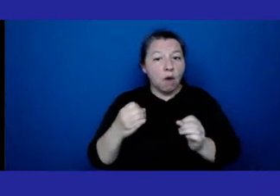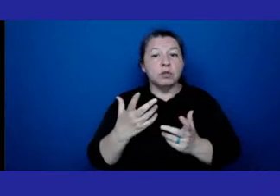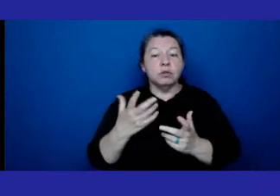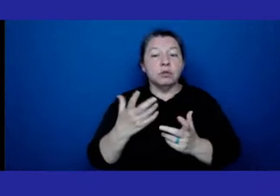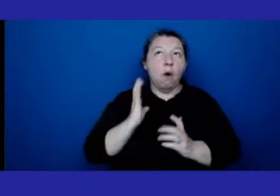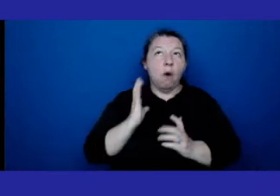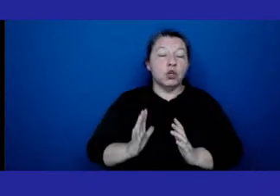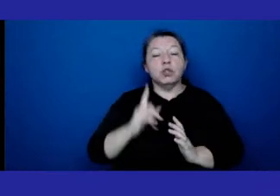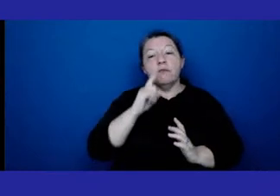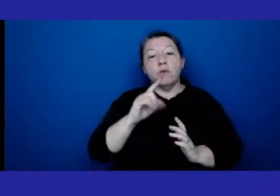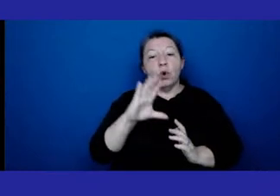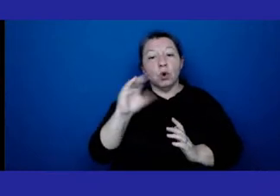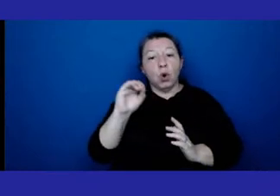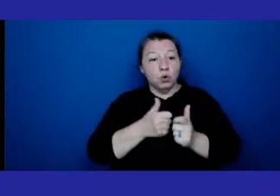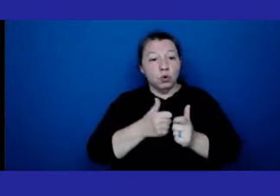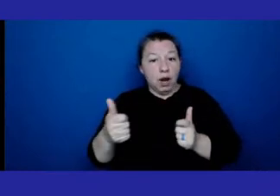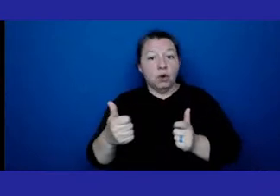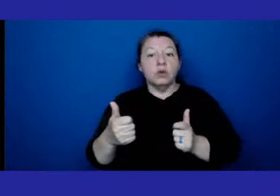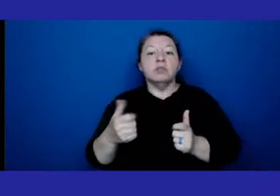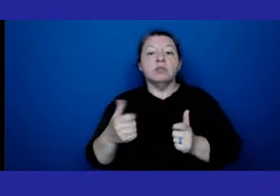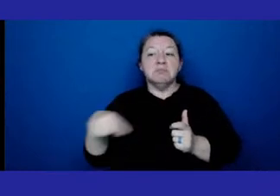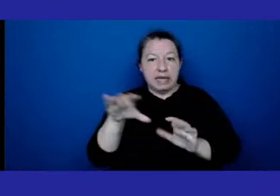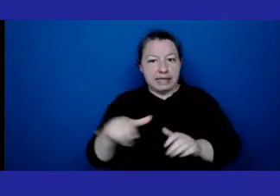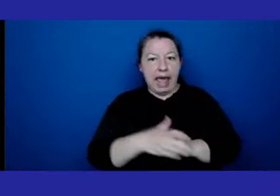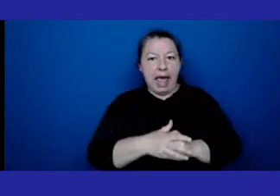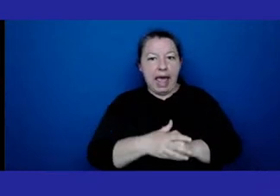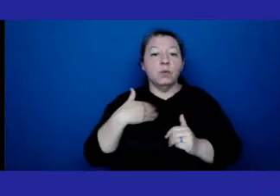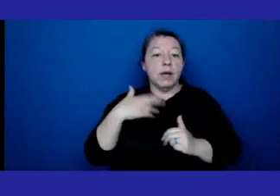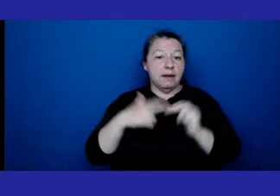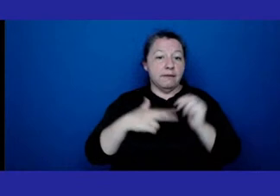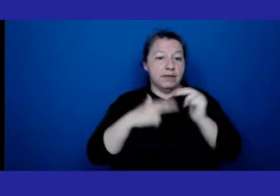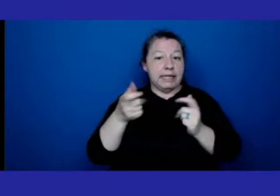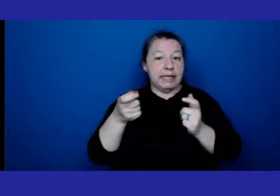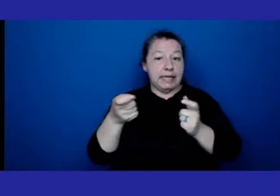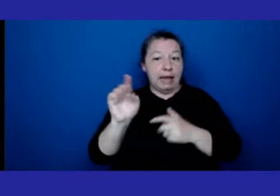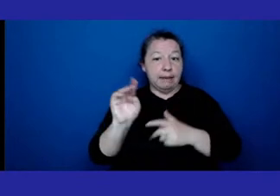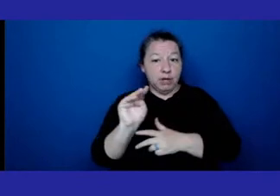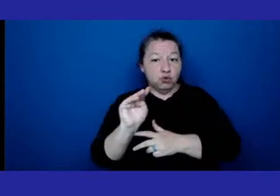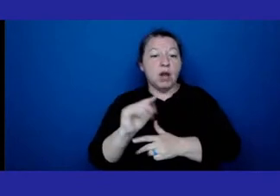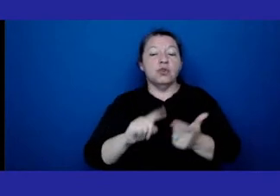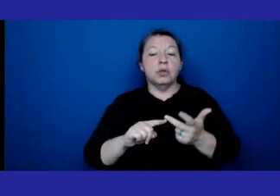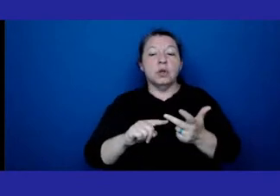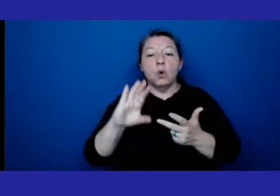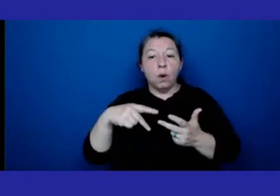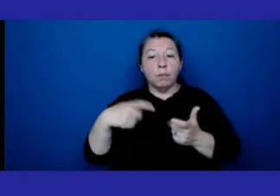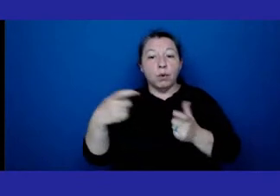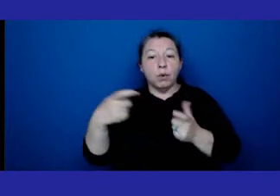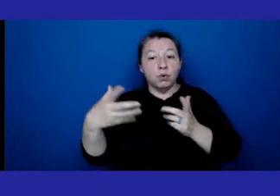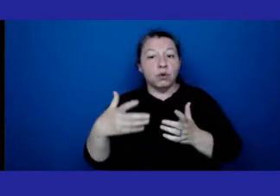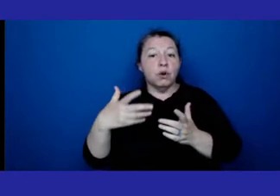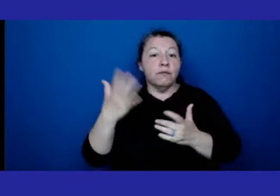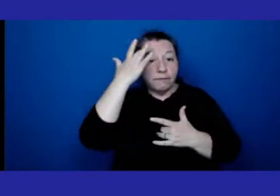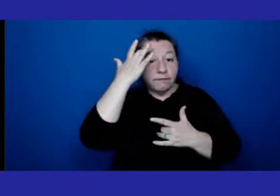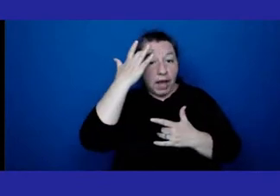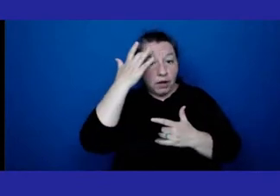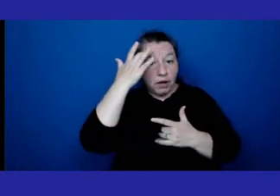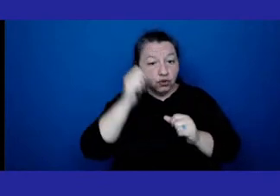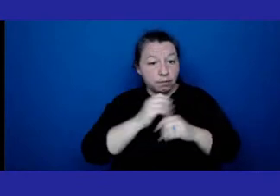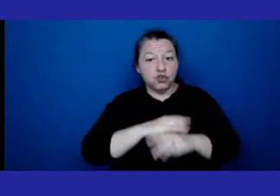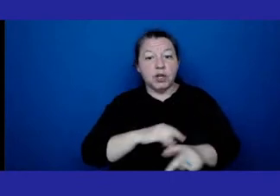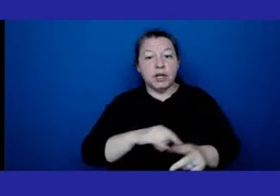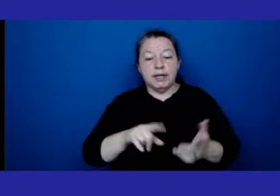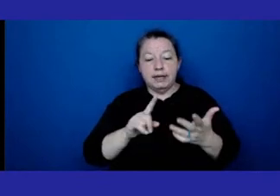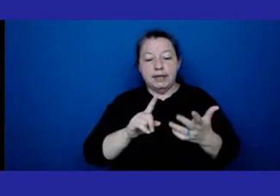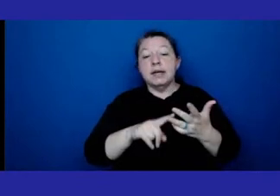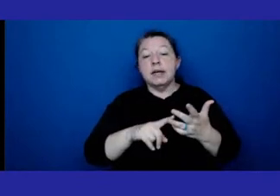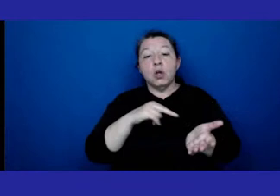co-chairs, which they did. We had a facility administrator, our corporate director of infection prevention, a